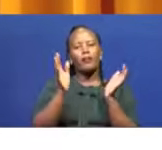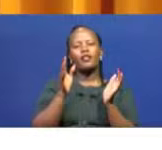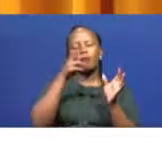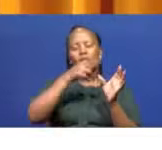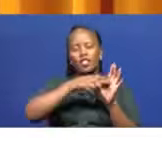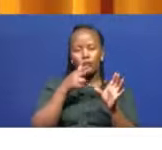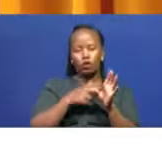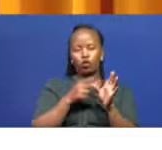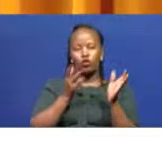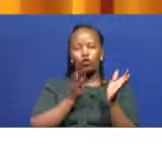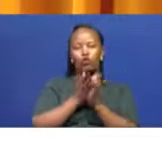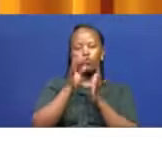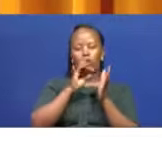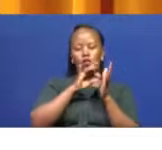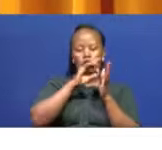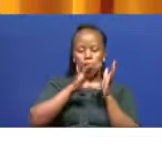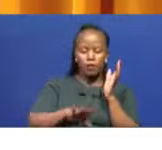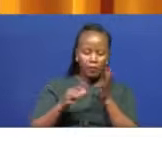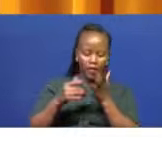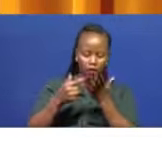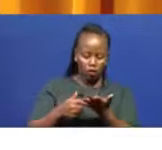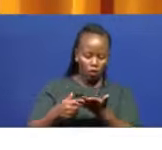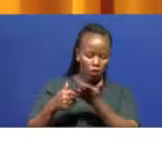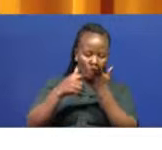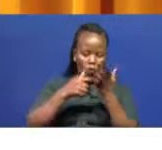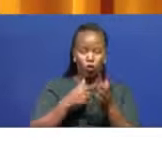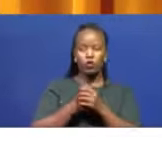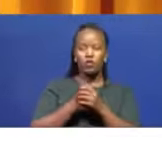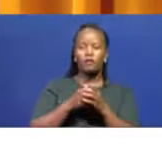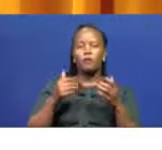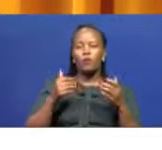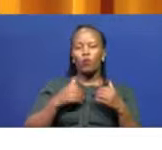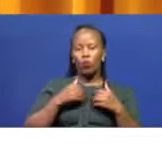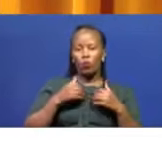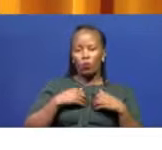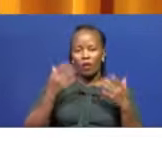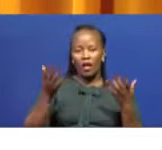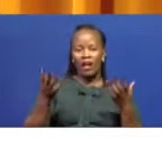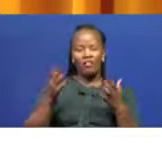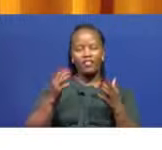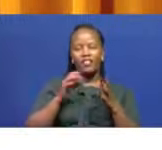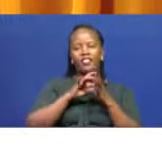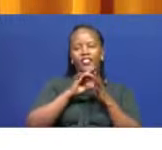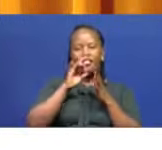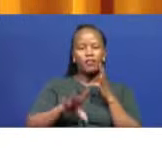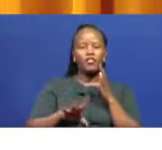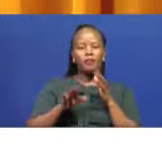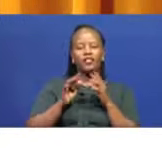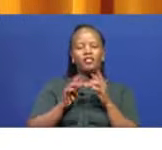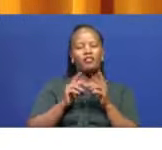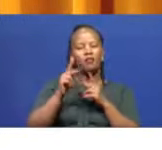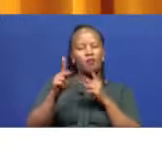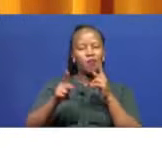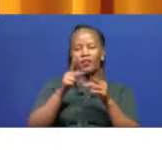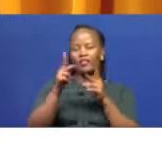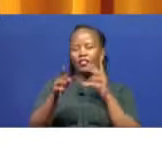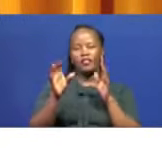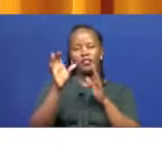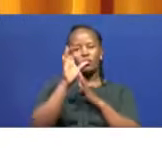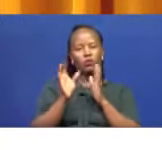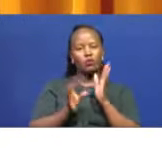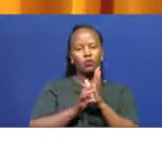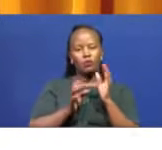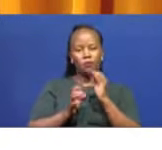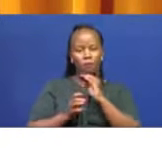in impeachment proceedings, thereby rendering contemplated impeachment process